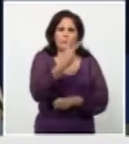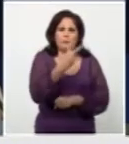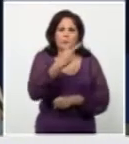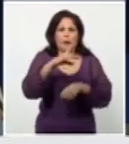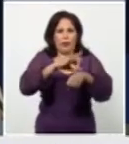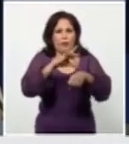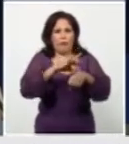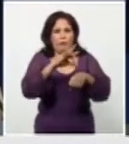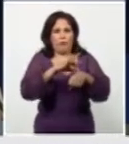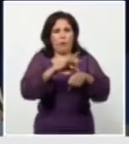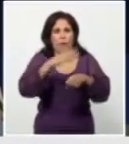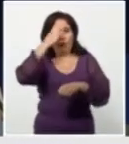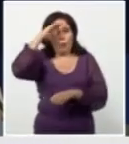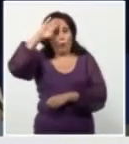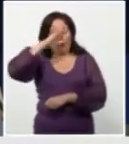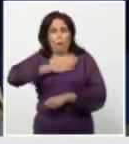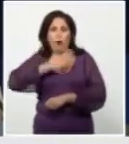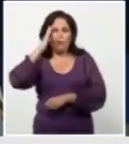these results.